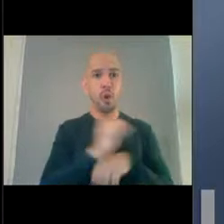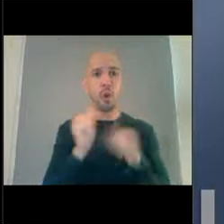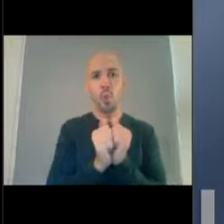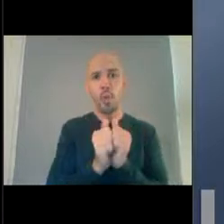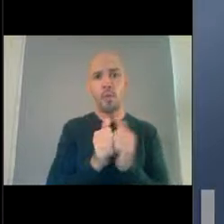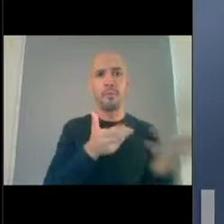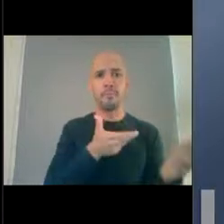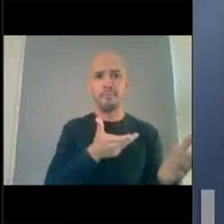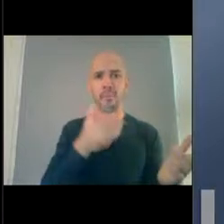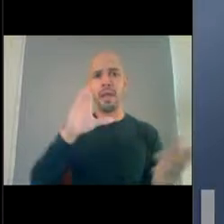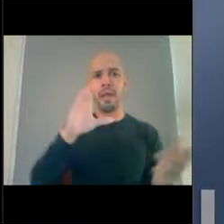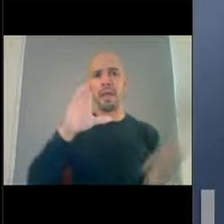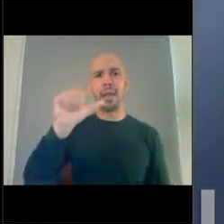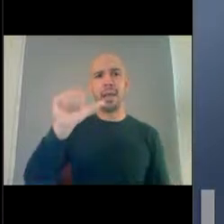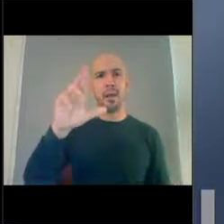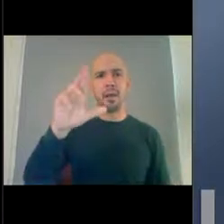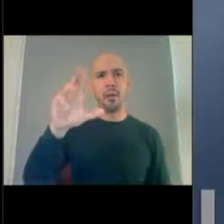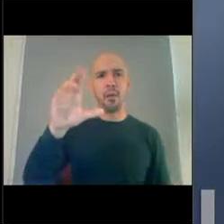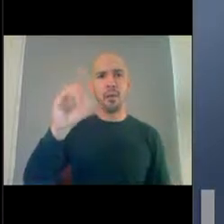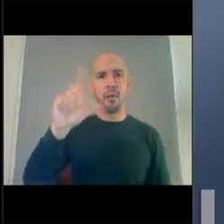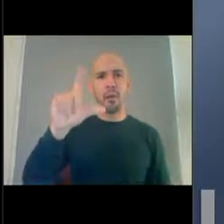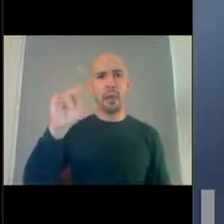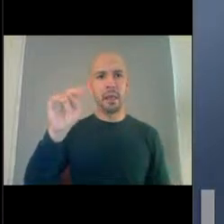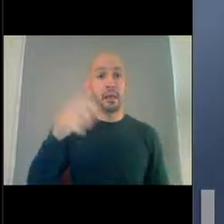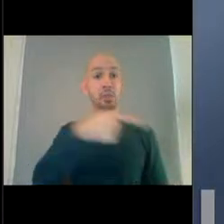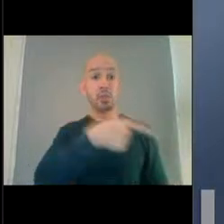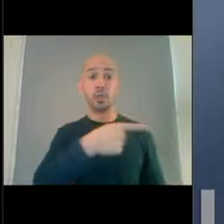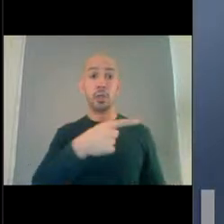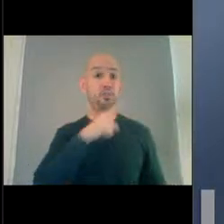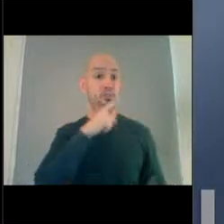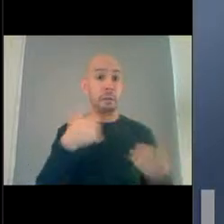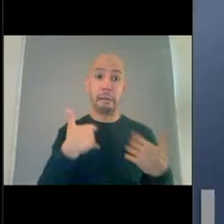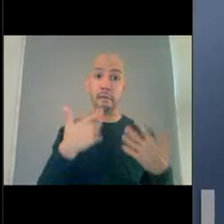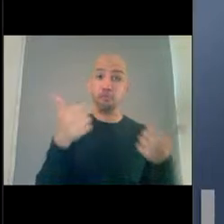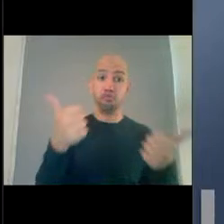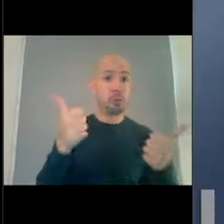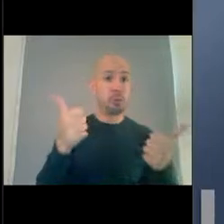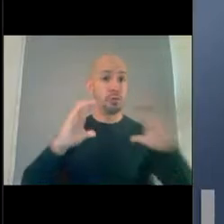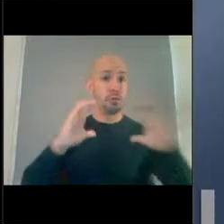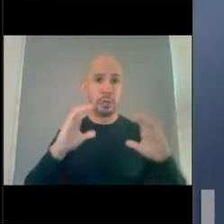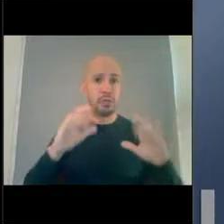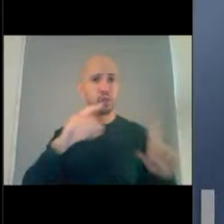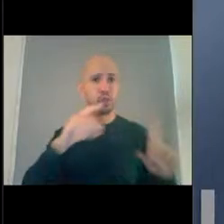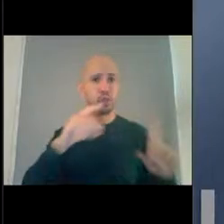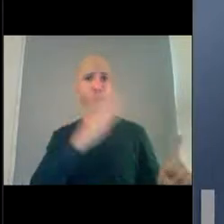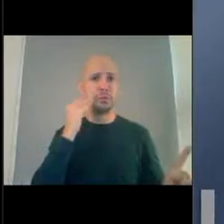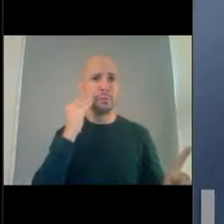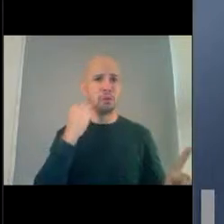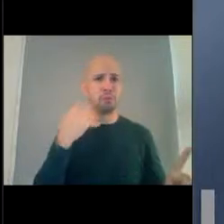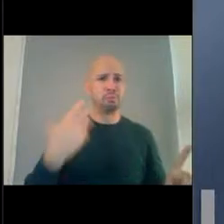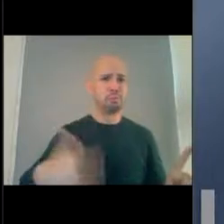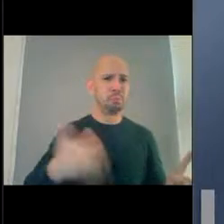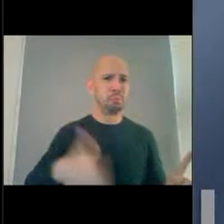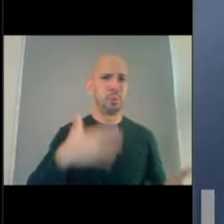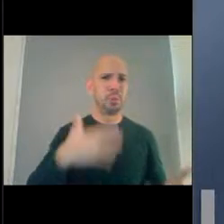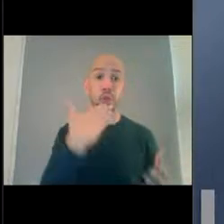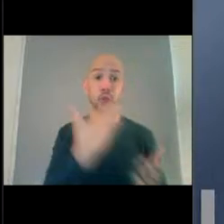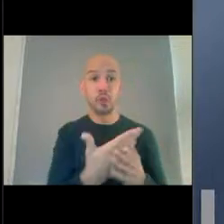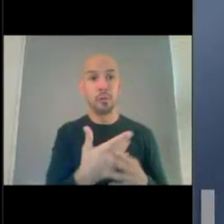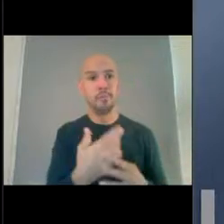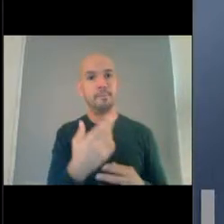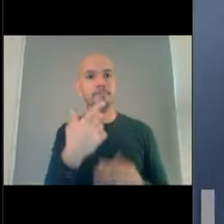um she had really great communication overall just a really great experience um i would say in